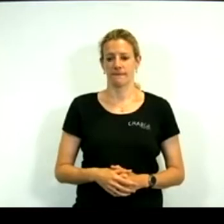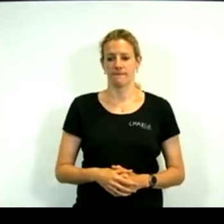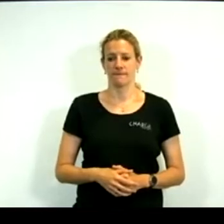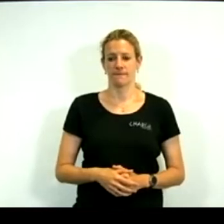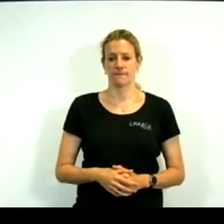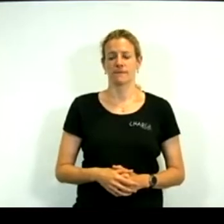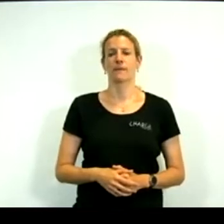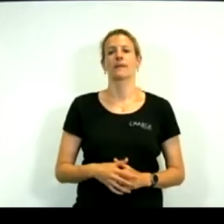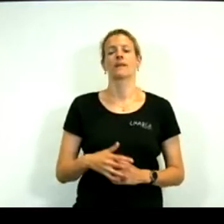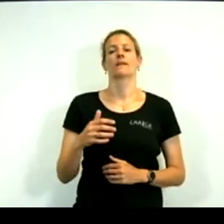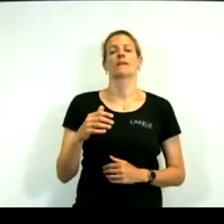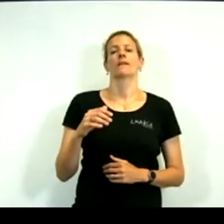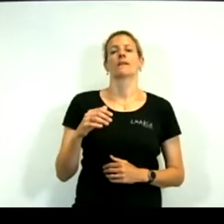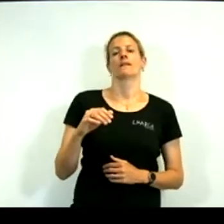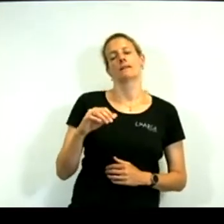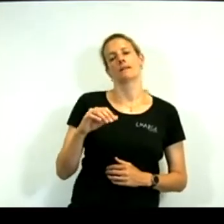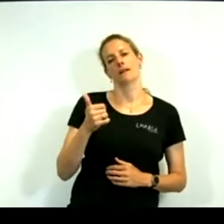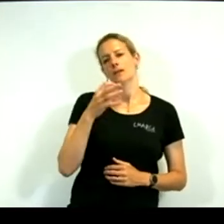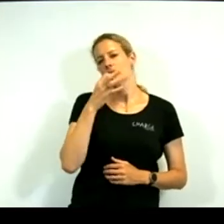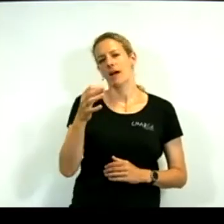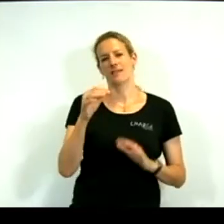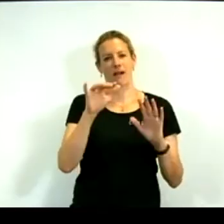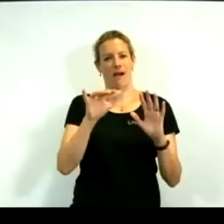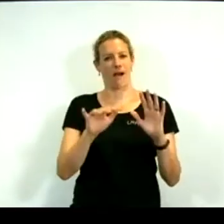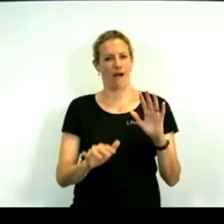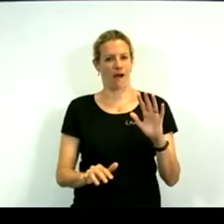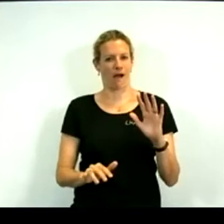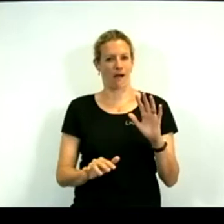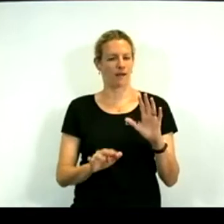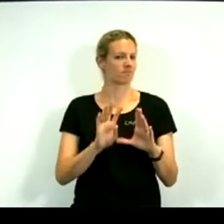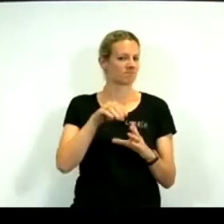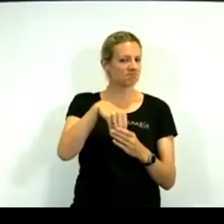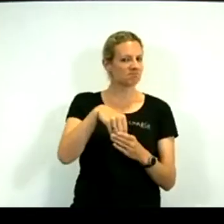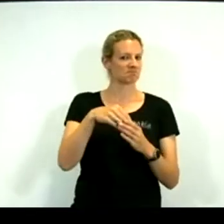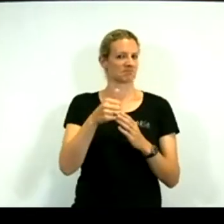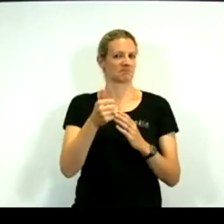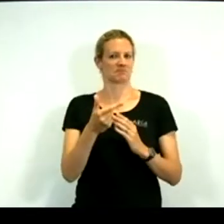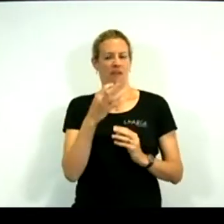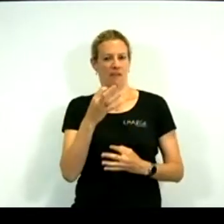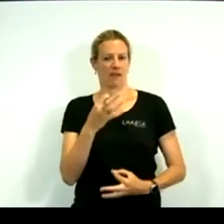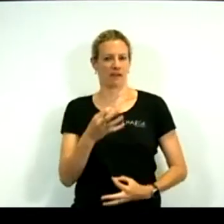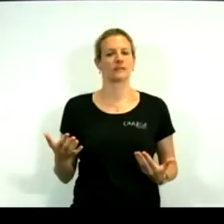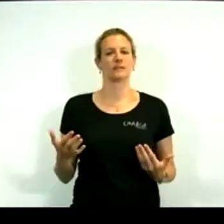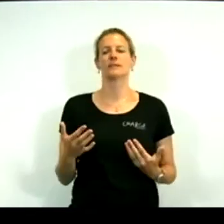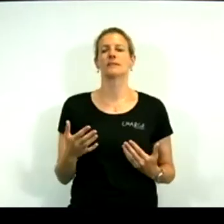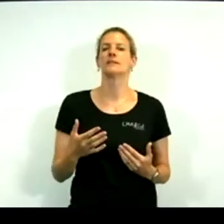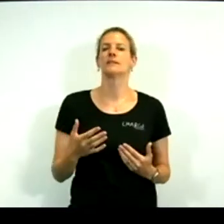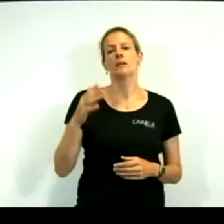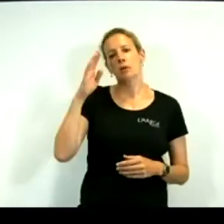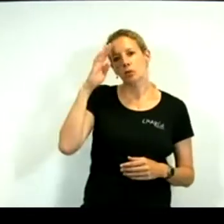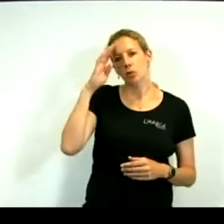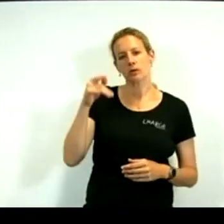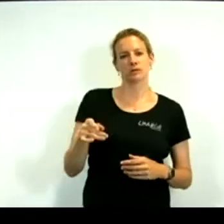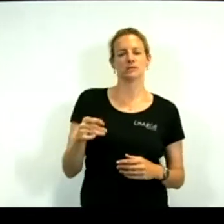Die erste Frage, das sind relativ lang. The first question, well, both actually are fairly long. First question is long and